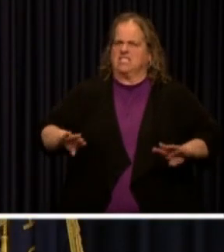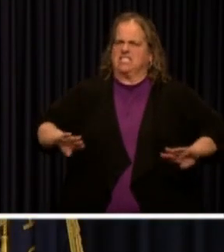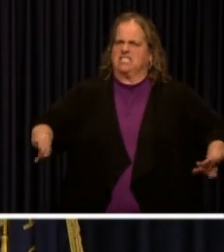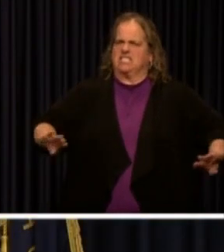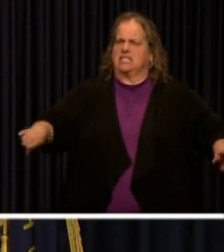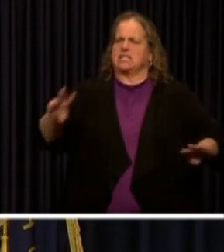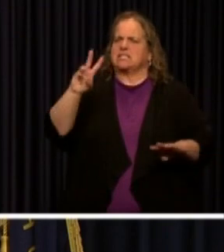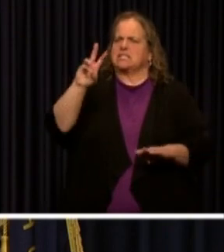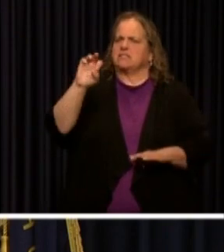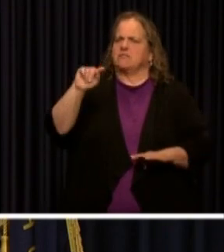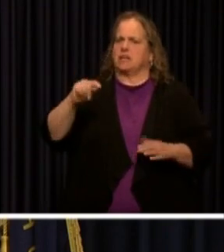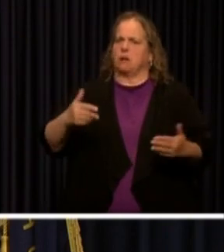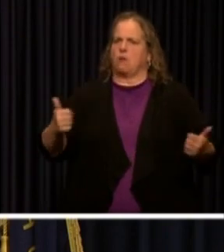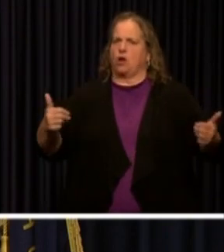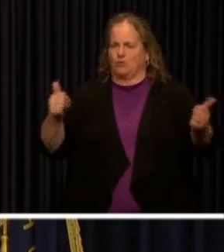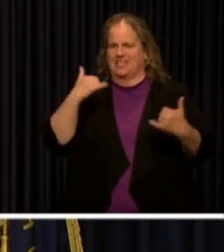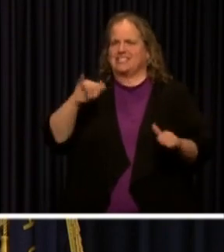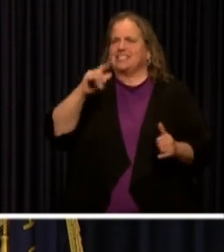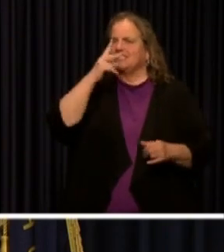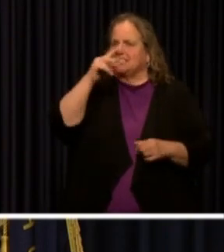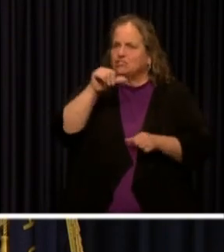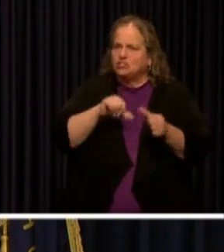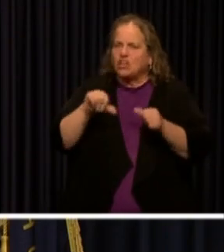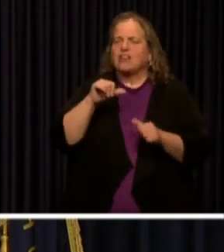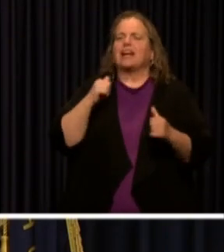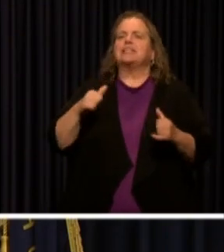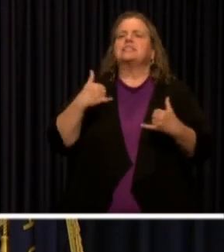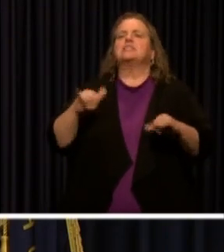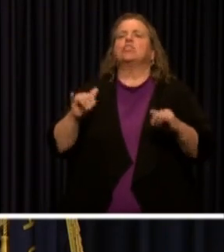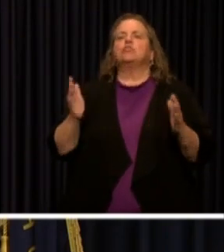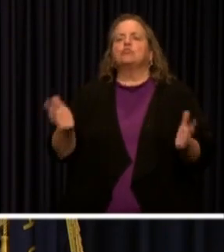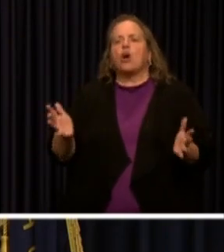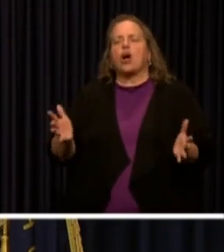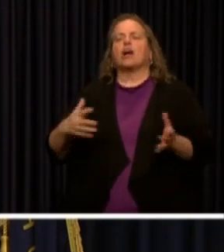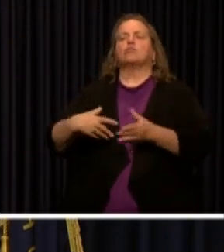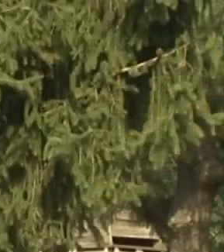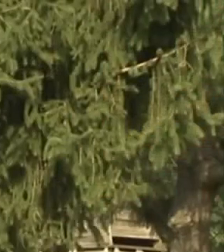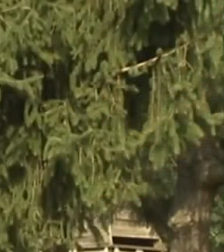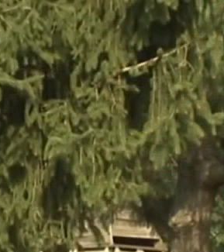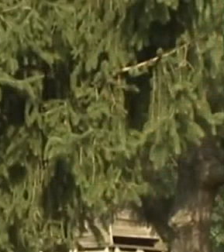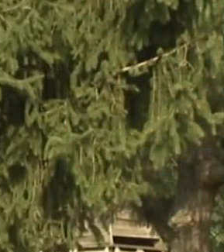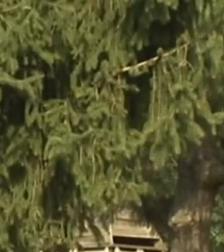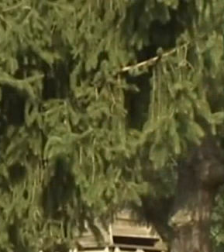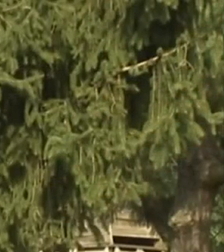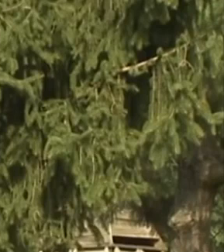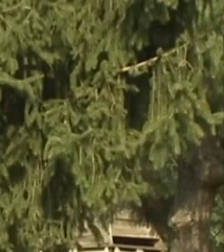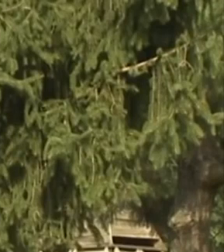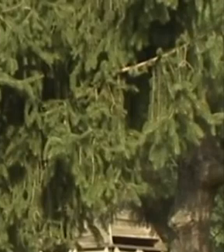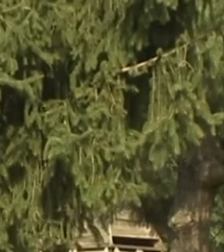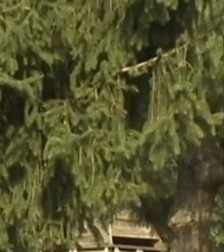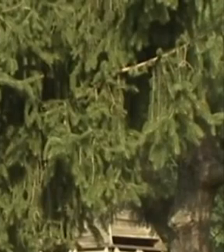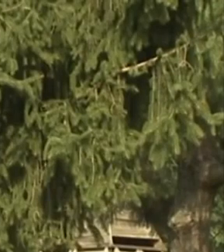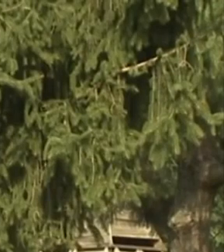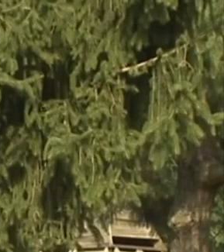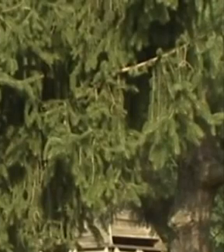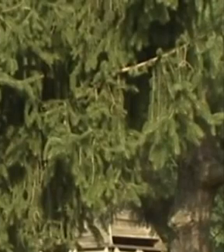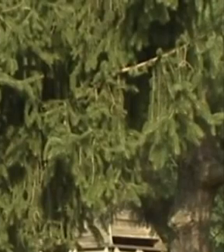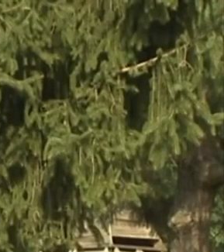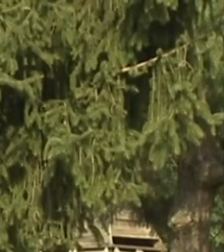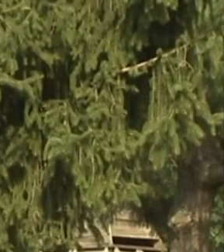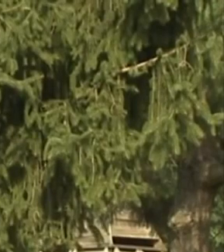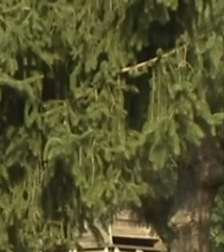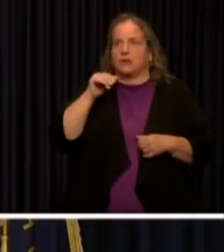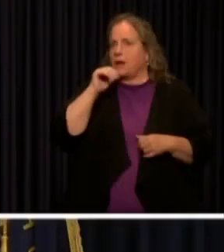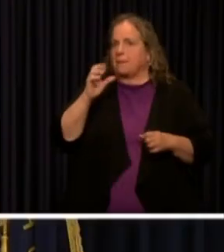each other, you can still see each other, you can still talk, and you're outside. That's a lot safer. With my kids,